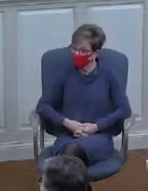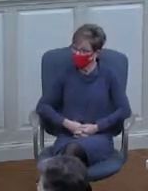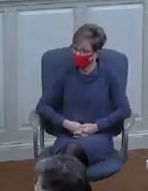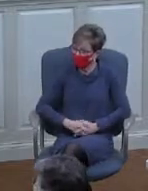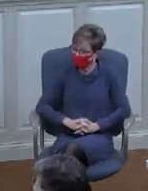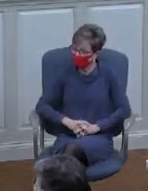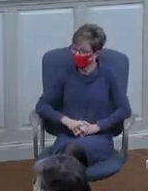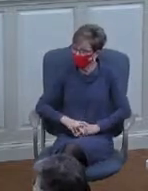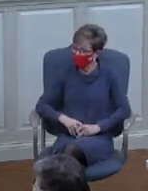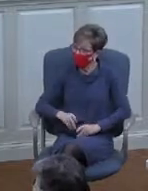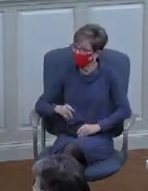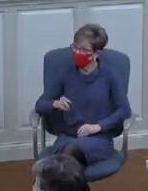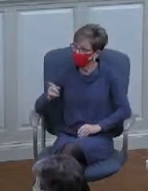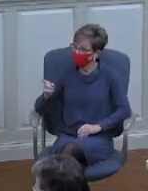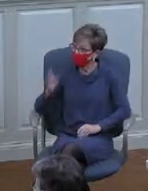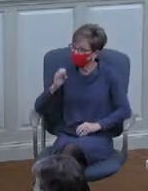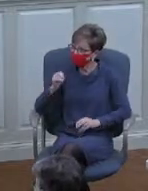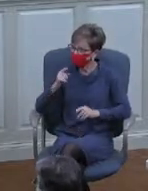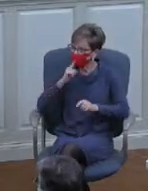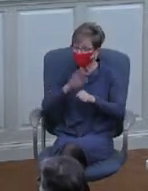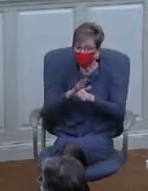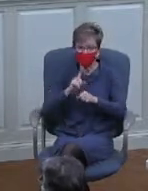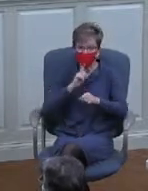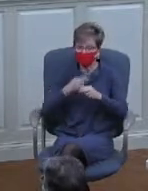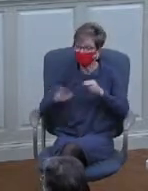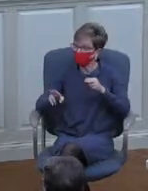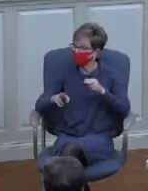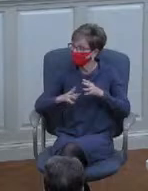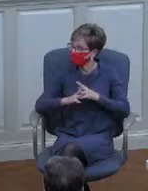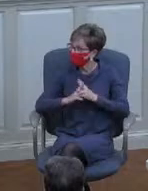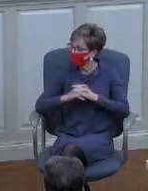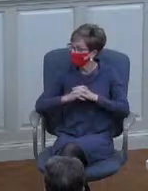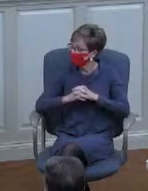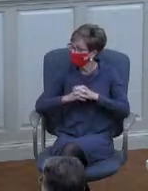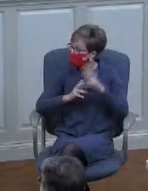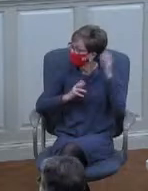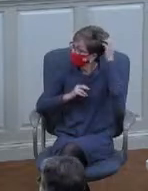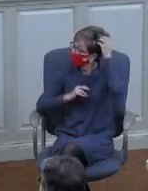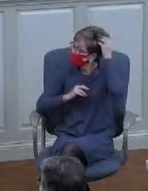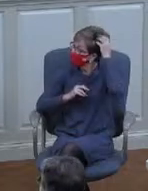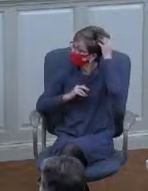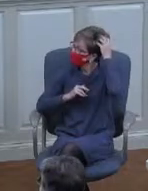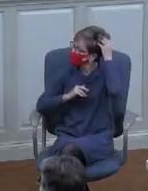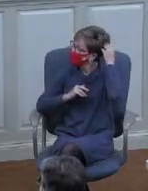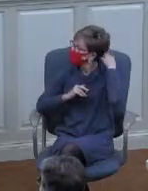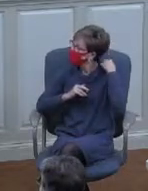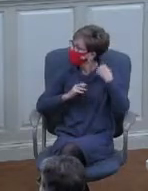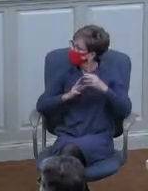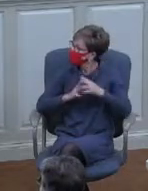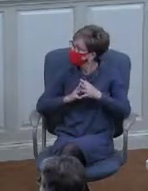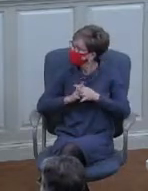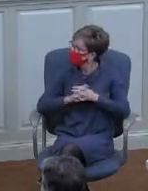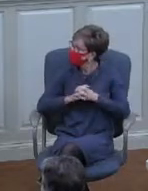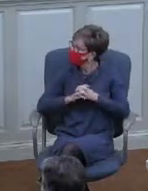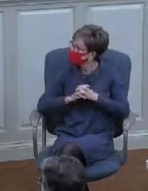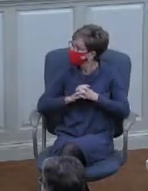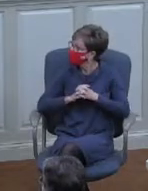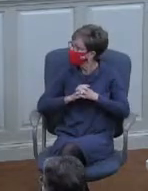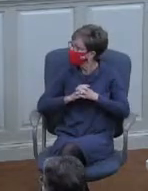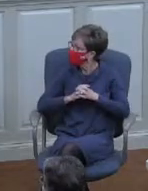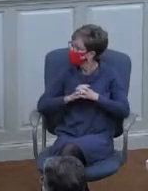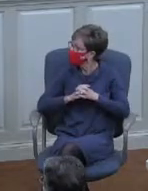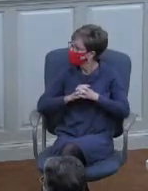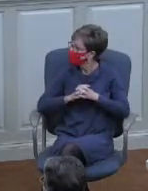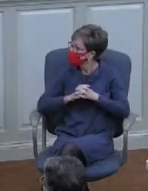I'm trying to keep it short. Thanks. Just for Thank time's you. sake. Thank you, sir. Had a long day already?